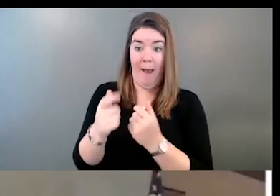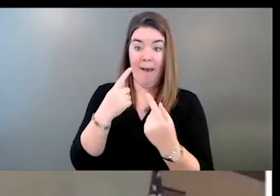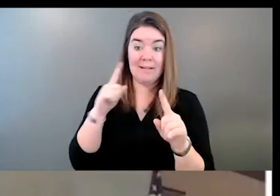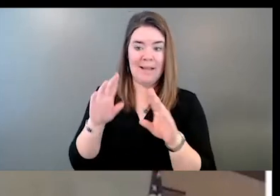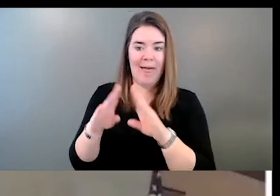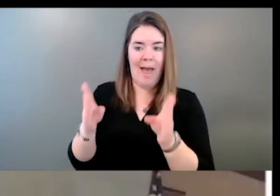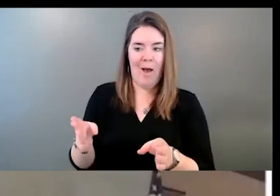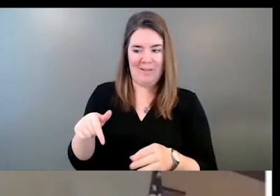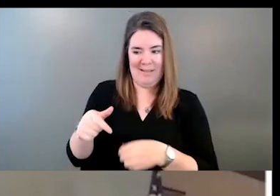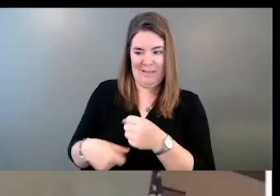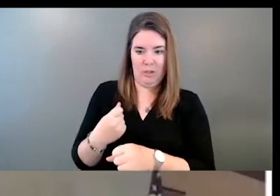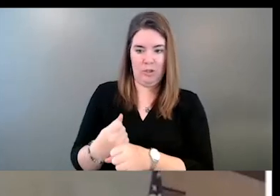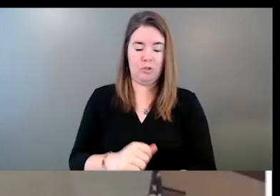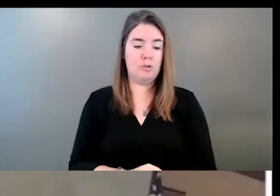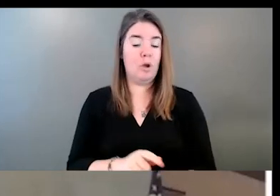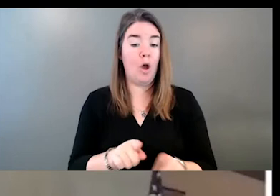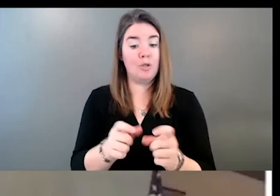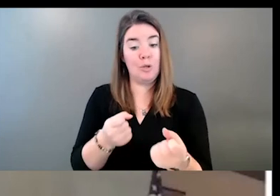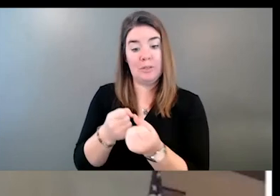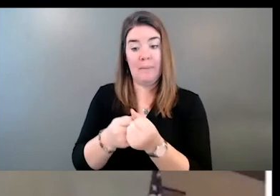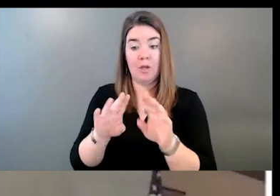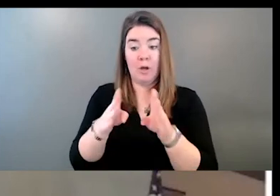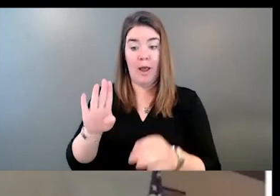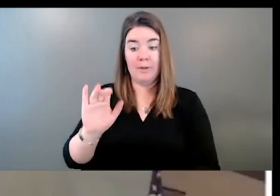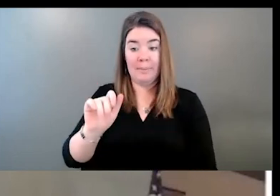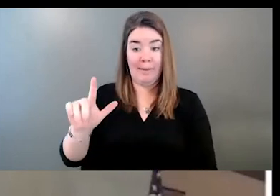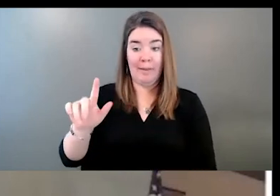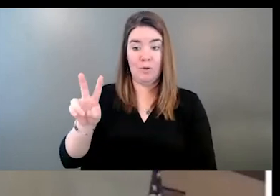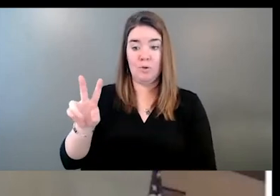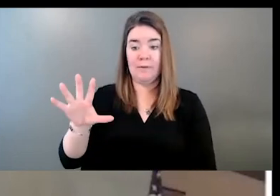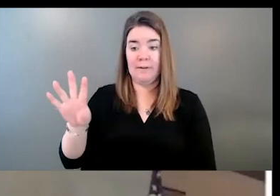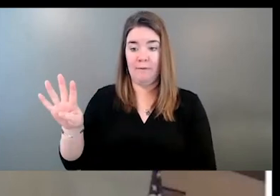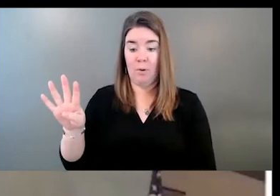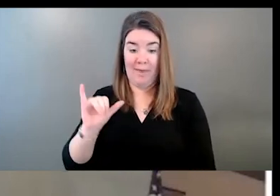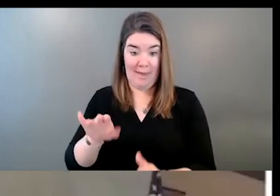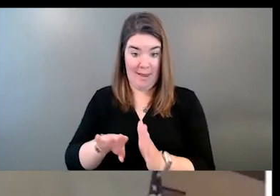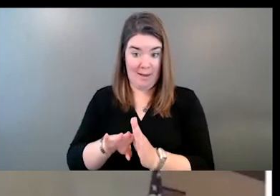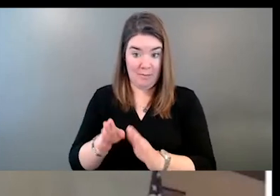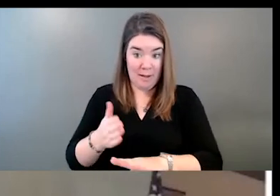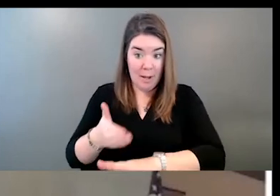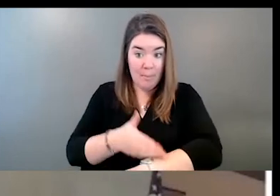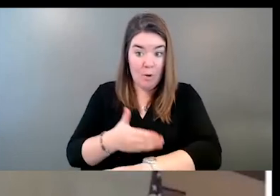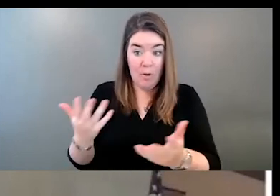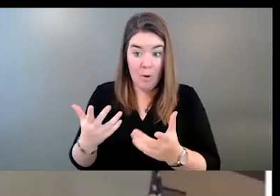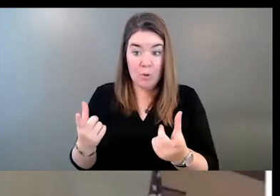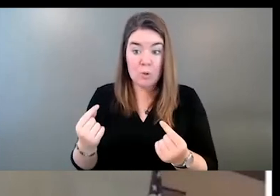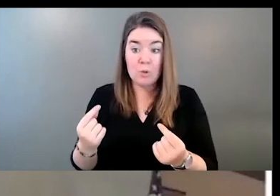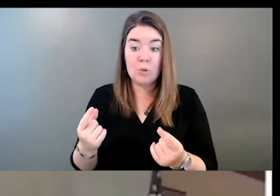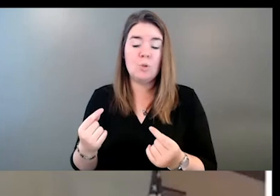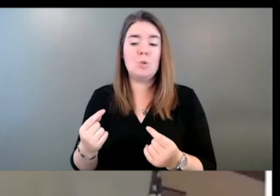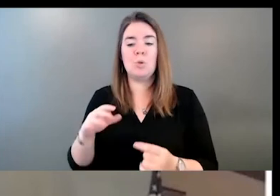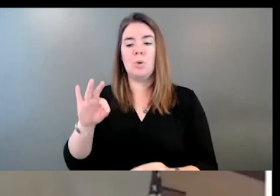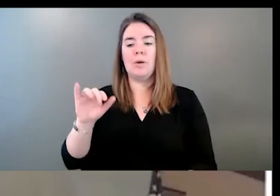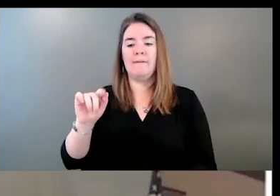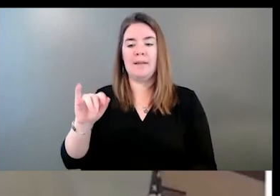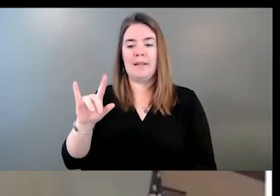She's also a sponsor of House Bill 254, which would improve the way local domestic violence fatality boards do